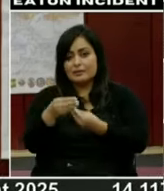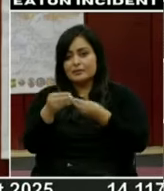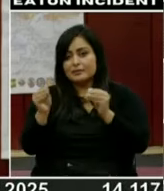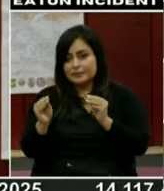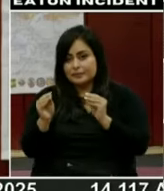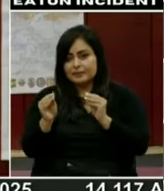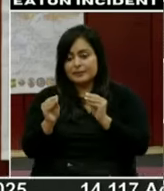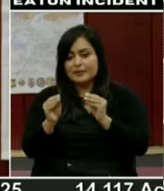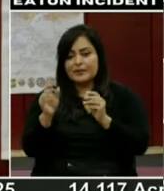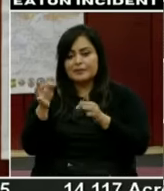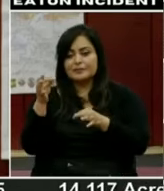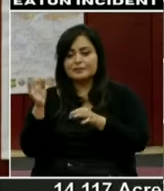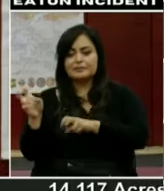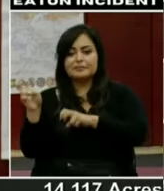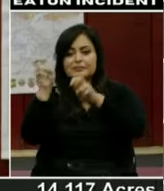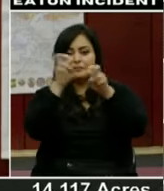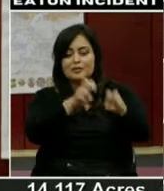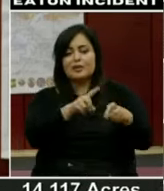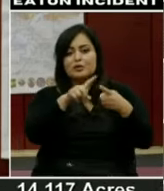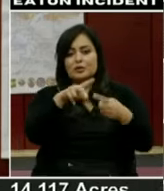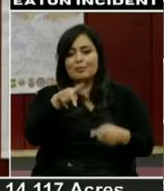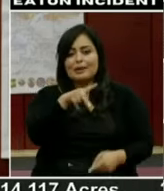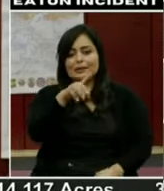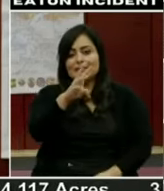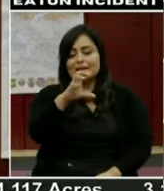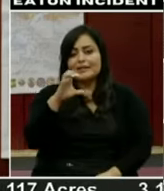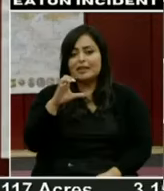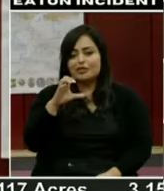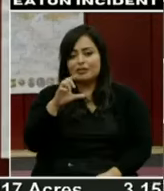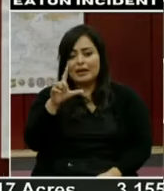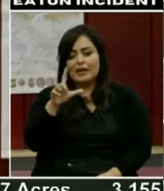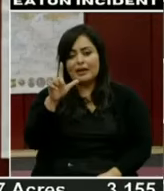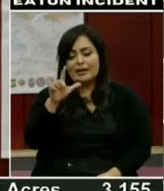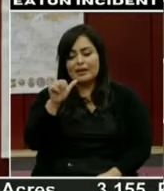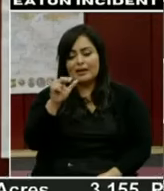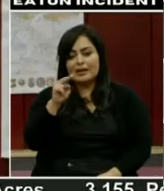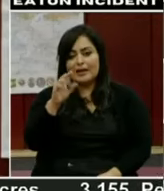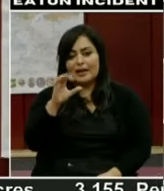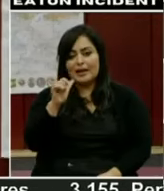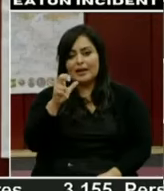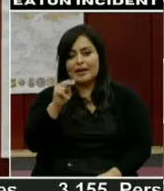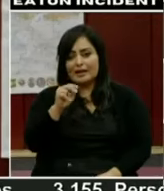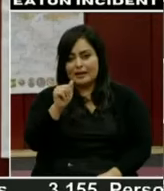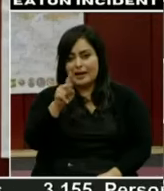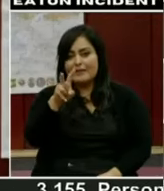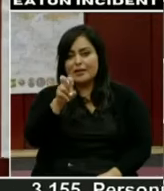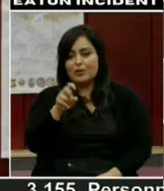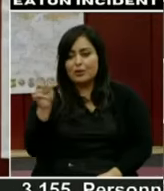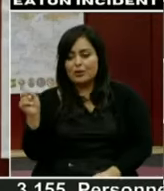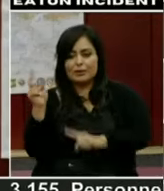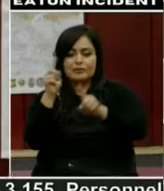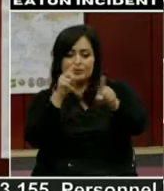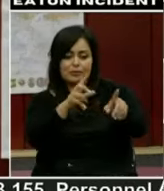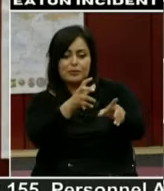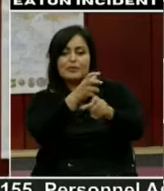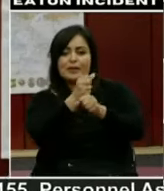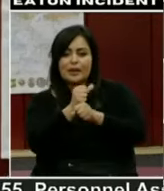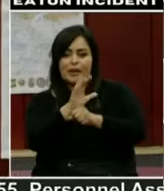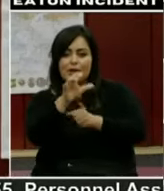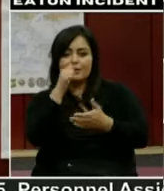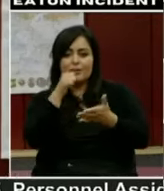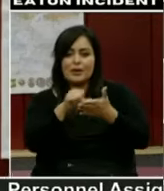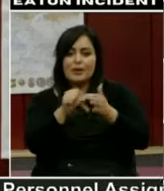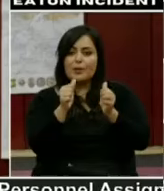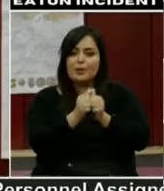to the Pasadena post office at 600 Lincoln Avenue. So you can pick up your mail there with proper